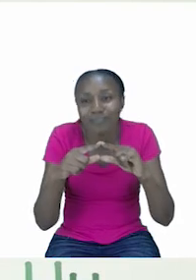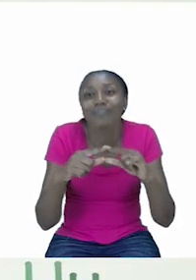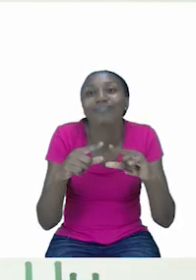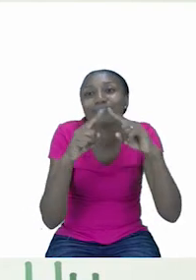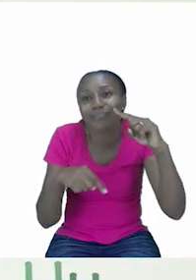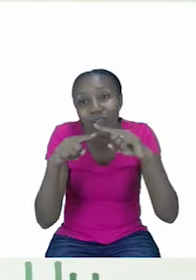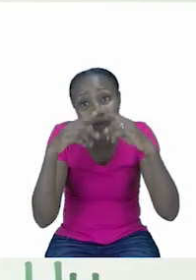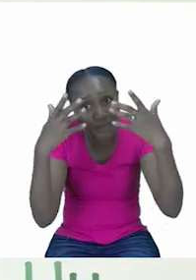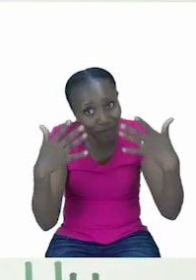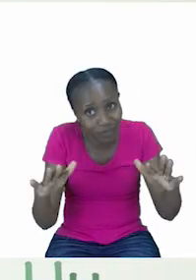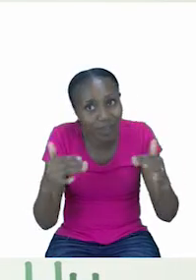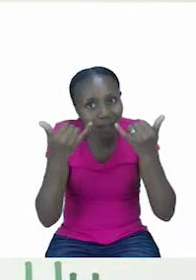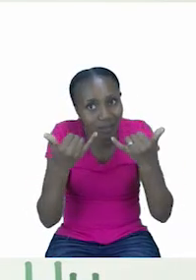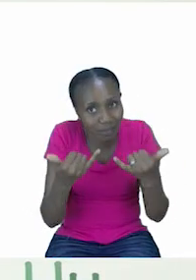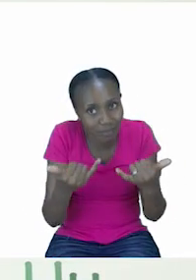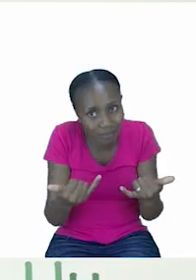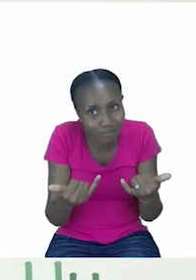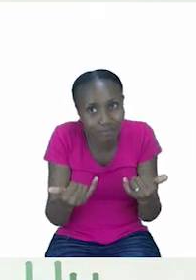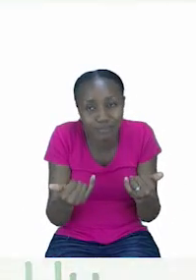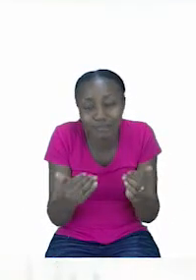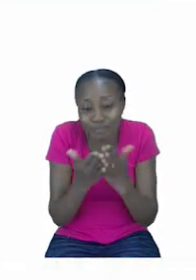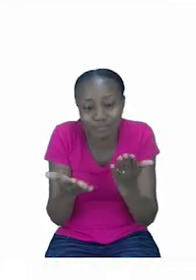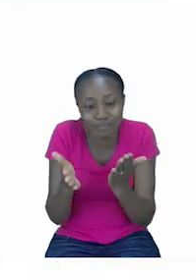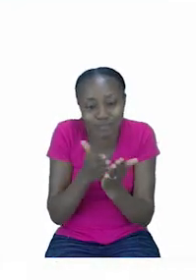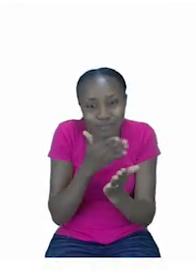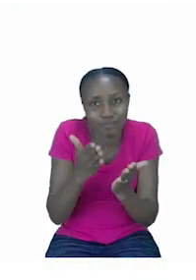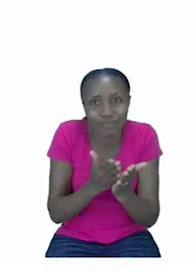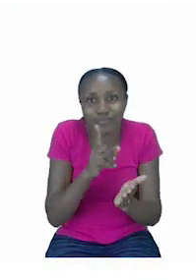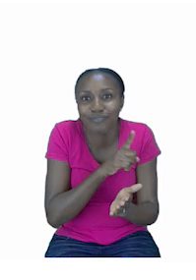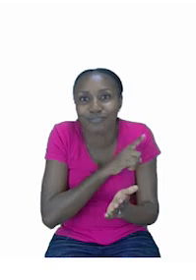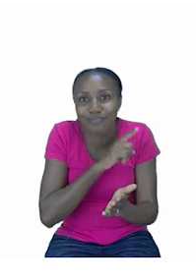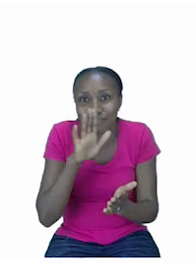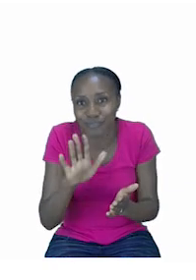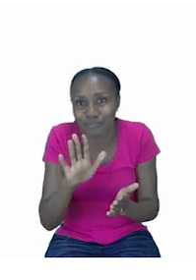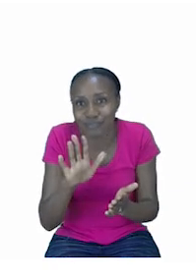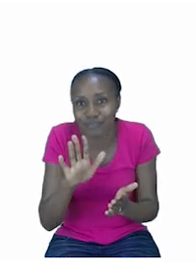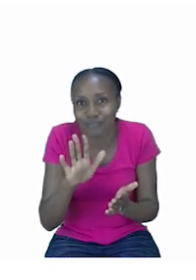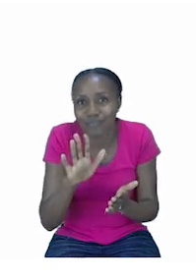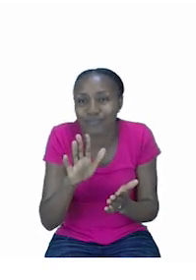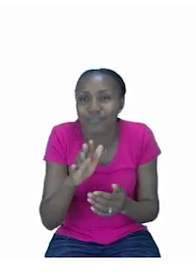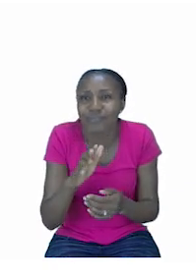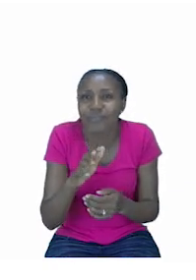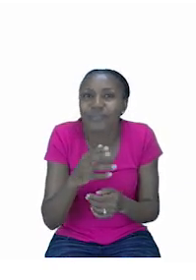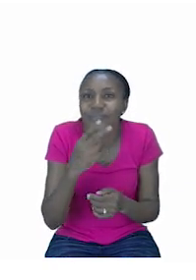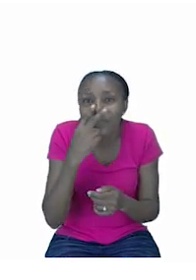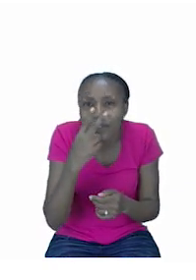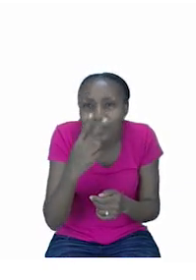next exercise on page 15. On page 15, you can see we still have